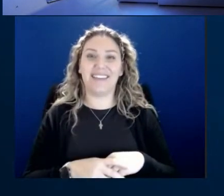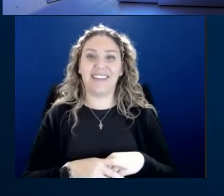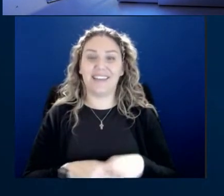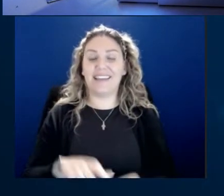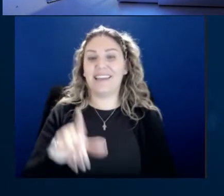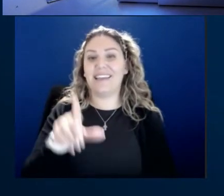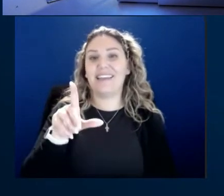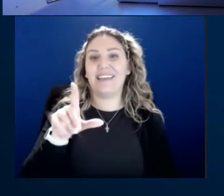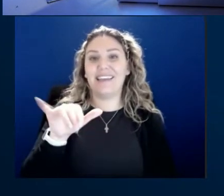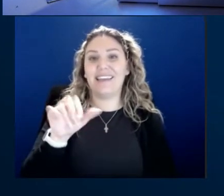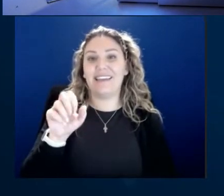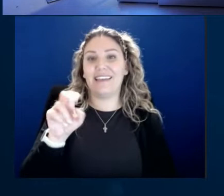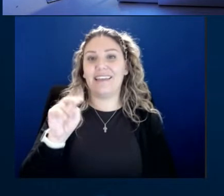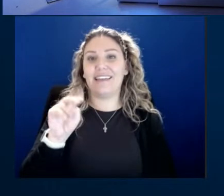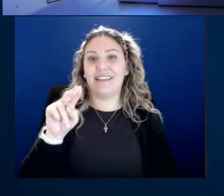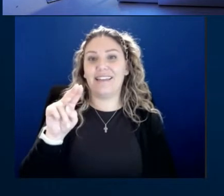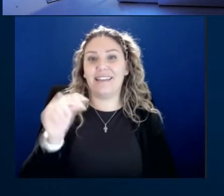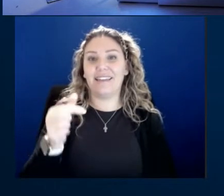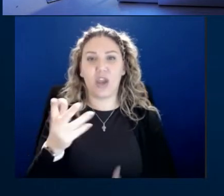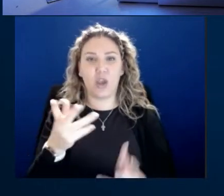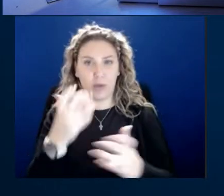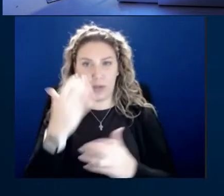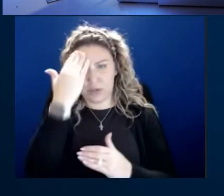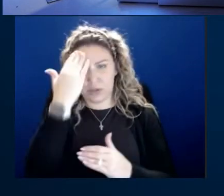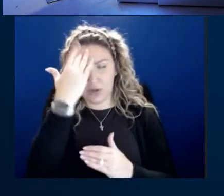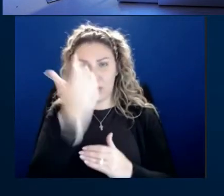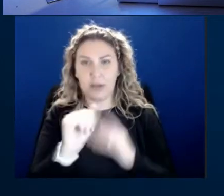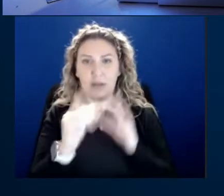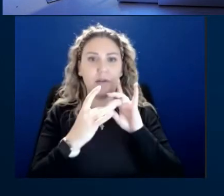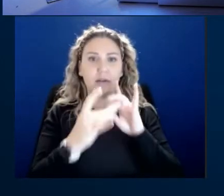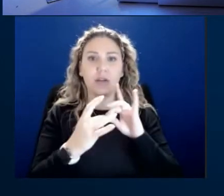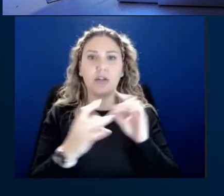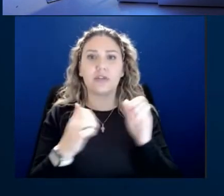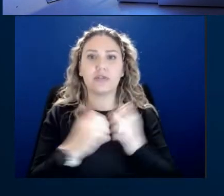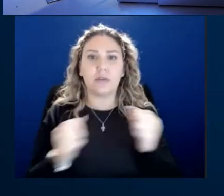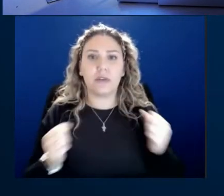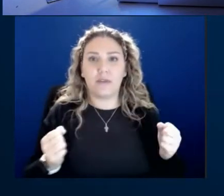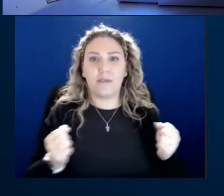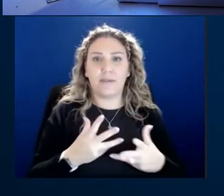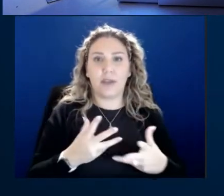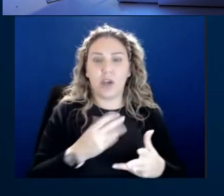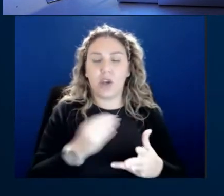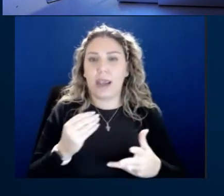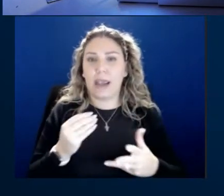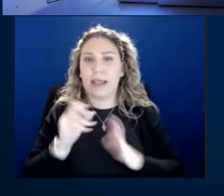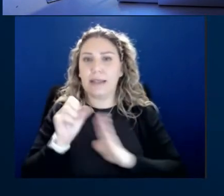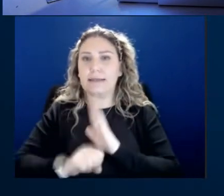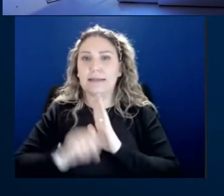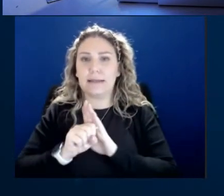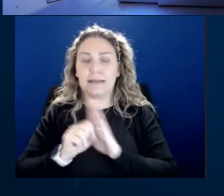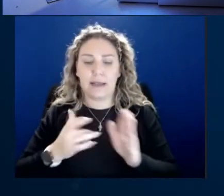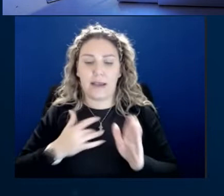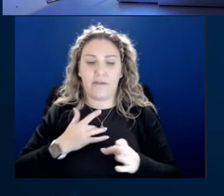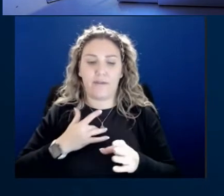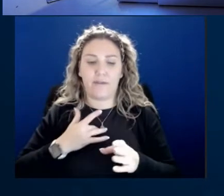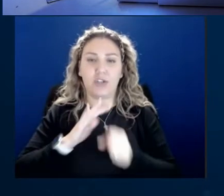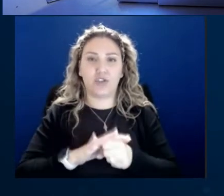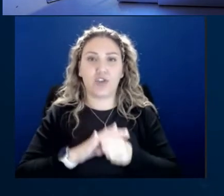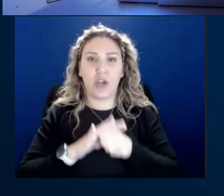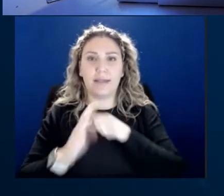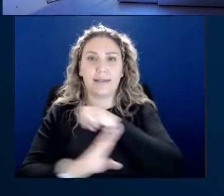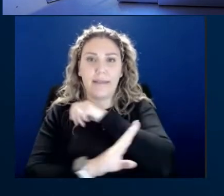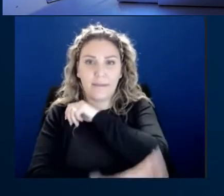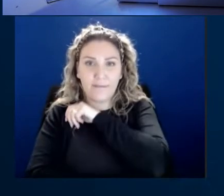is there any connection, and we talked about this a bit, between fear and the seasons? He says, I feel stressful in the fall when he